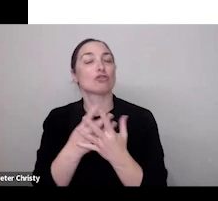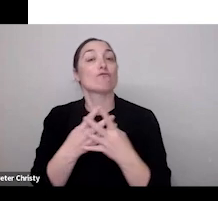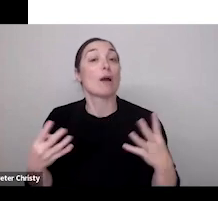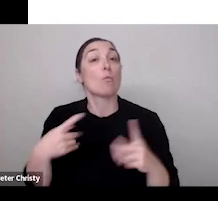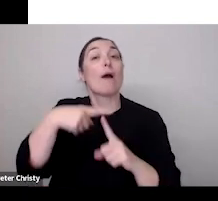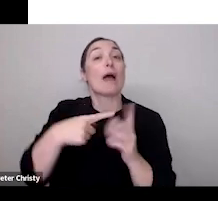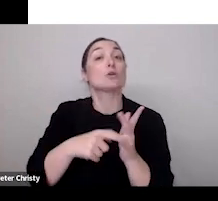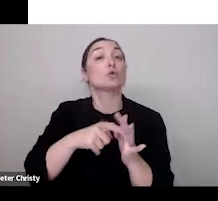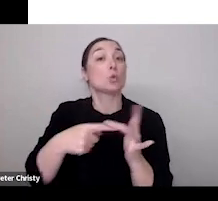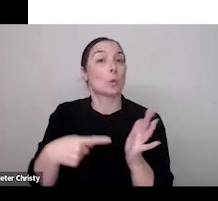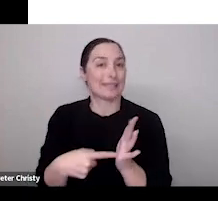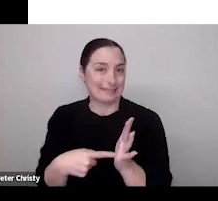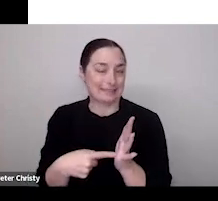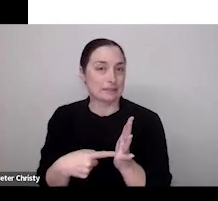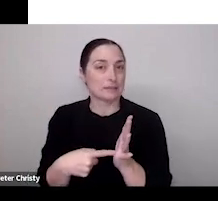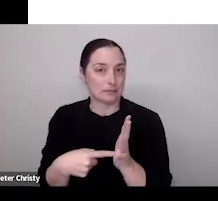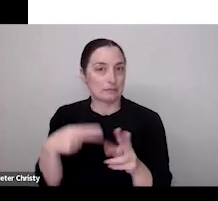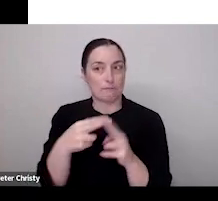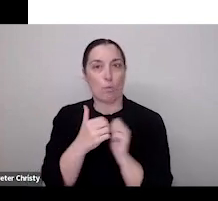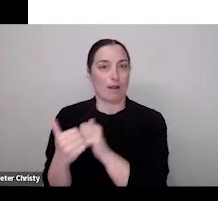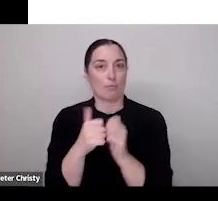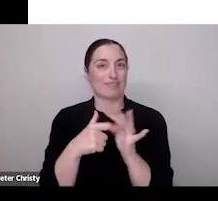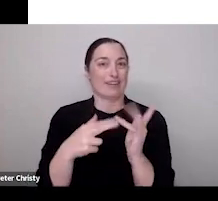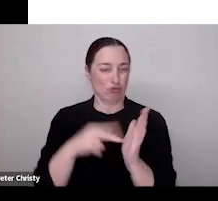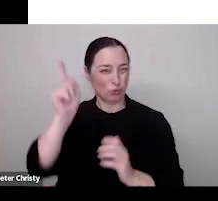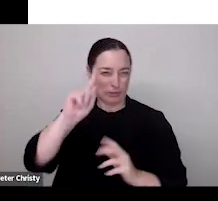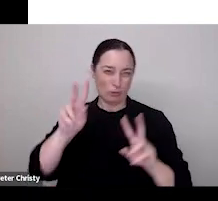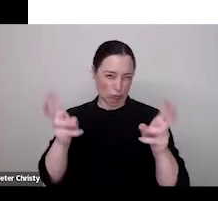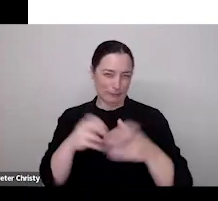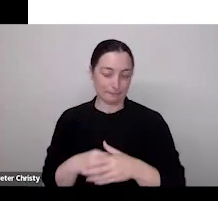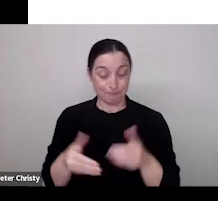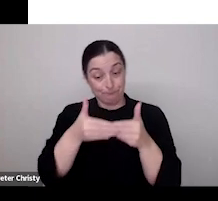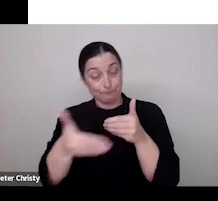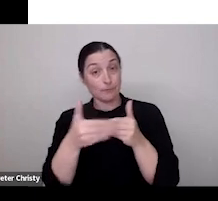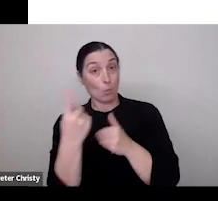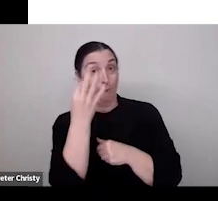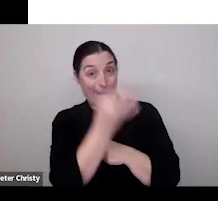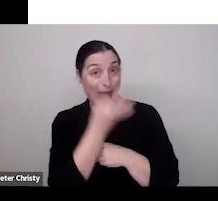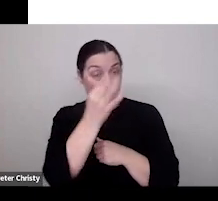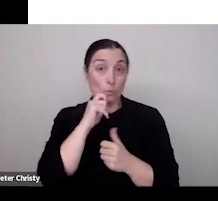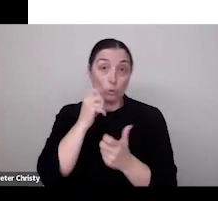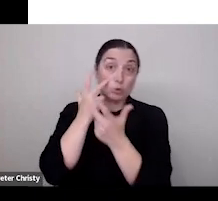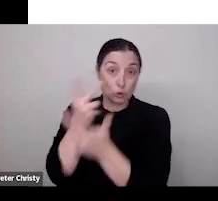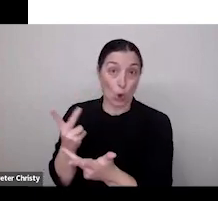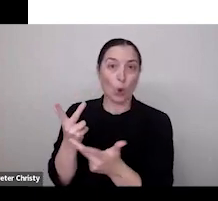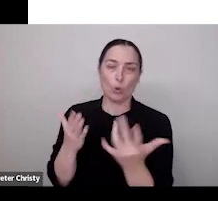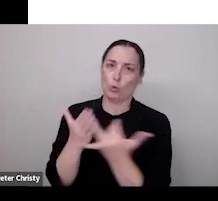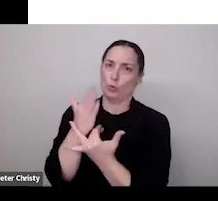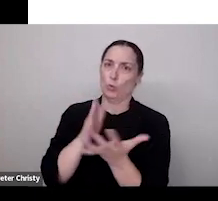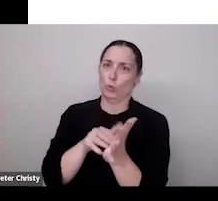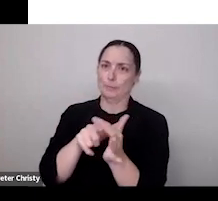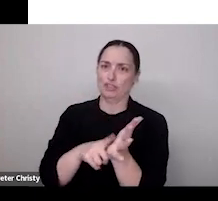collaborative action, and that's today's topic. Over the next hour, we will demonstrate through Michelle's